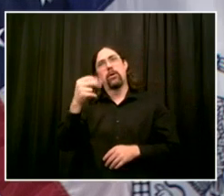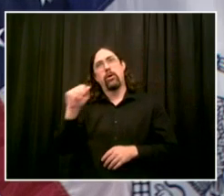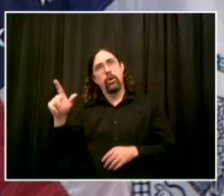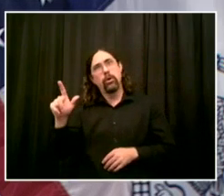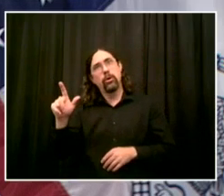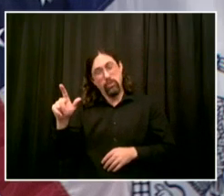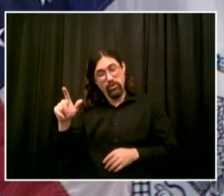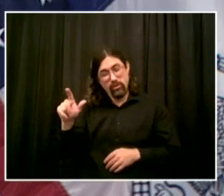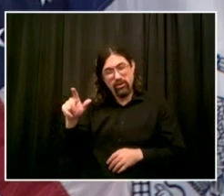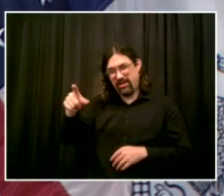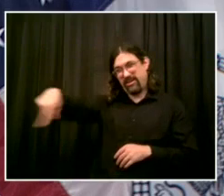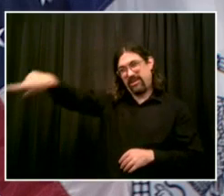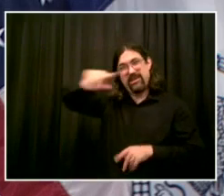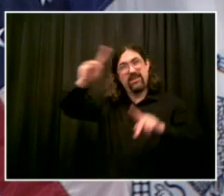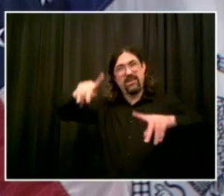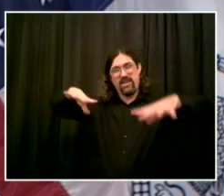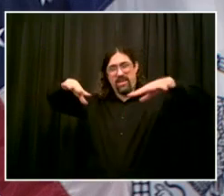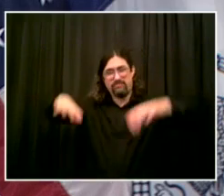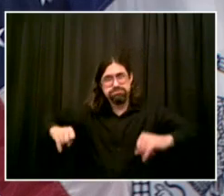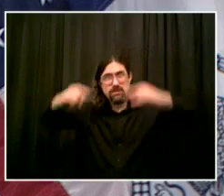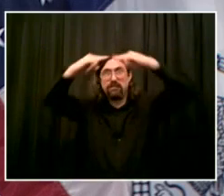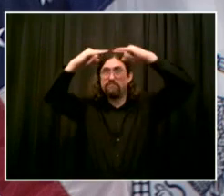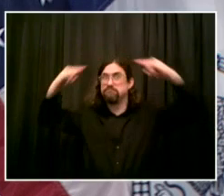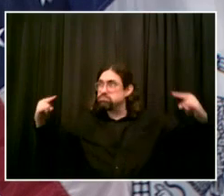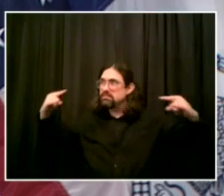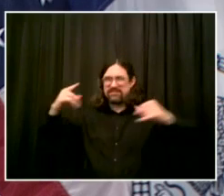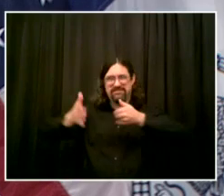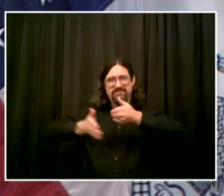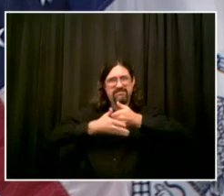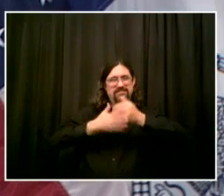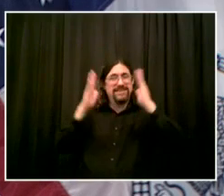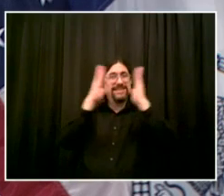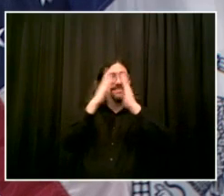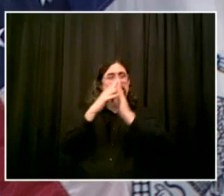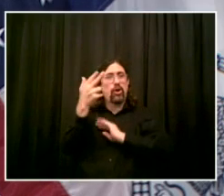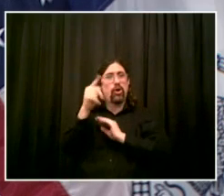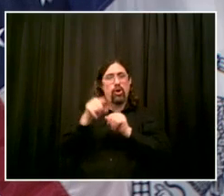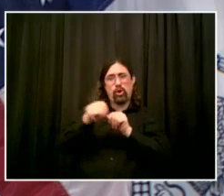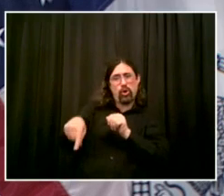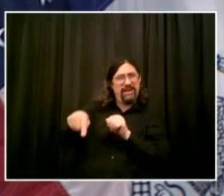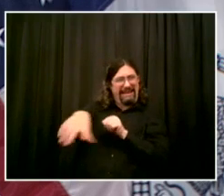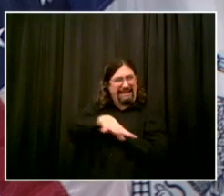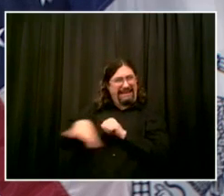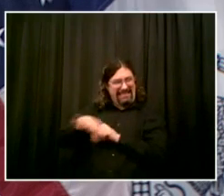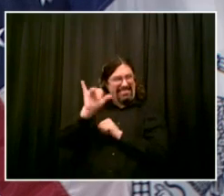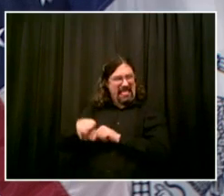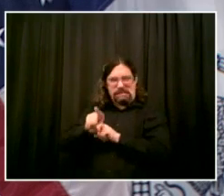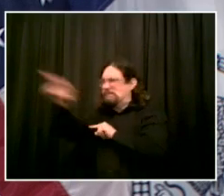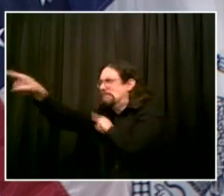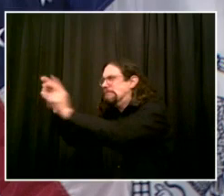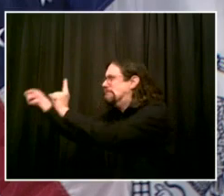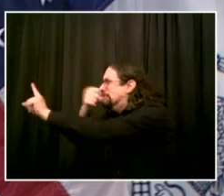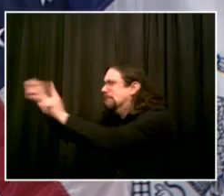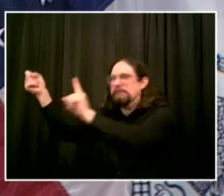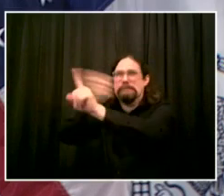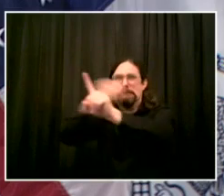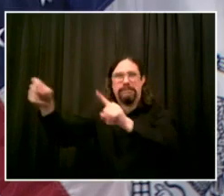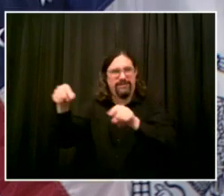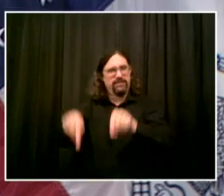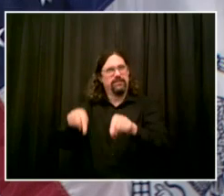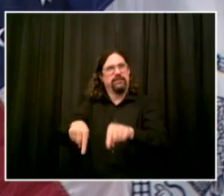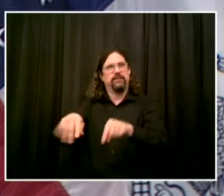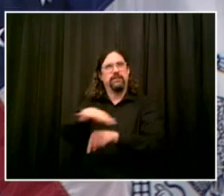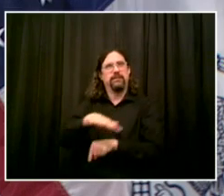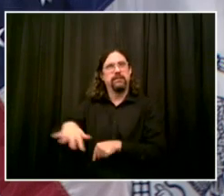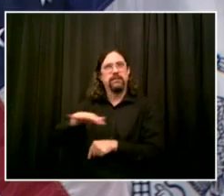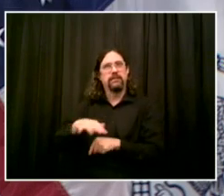refuses to accept it and has the police go in and disperse the encampment? Michael, first of all,